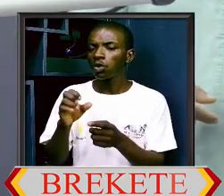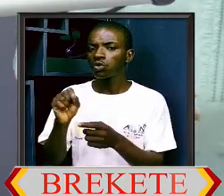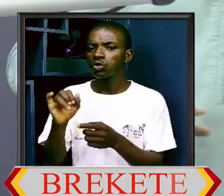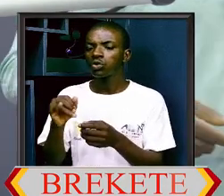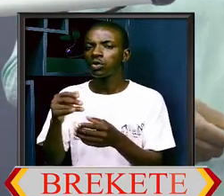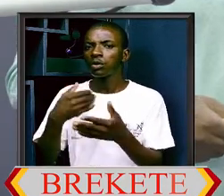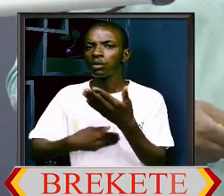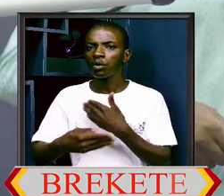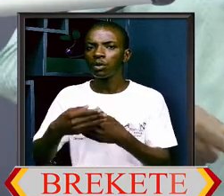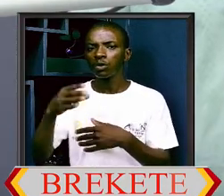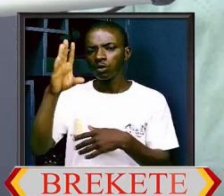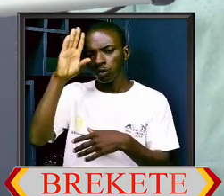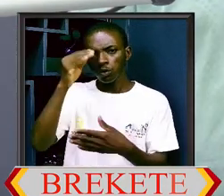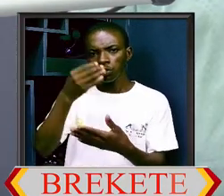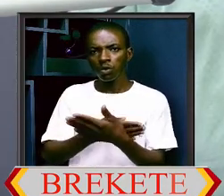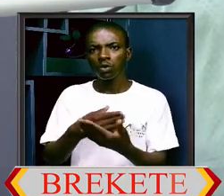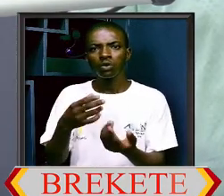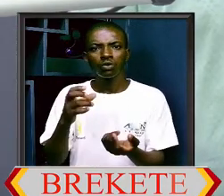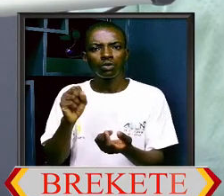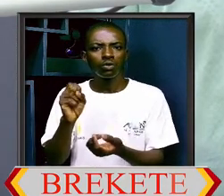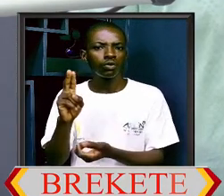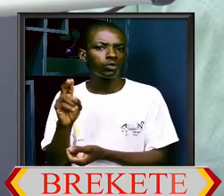sonor be